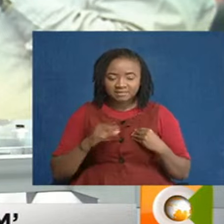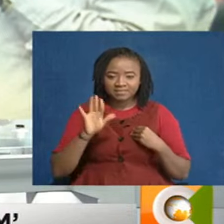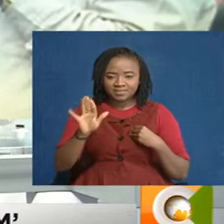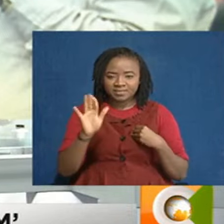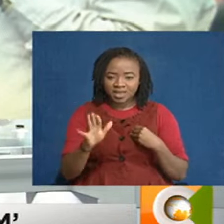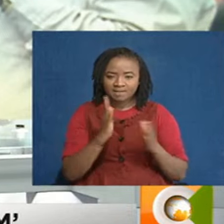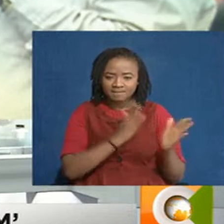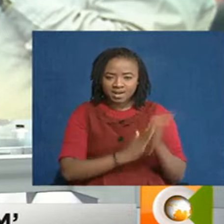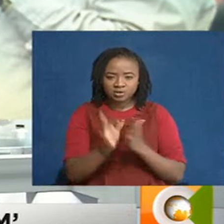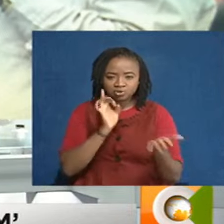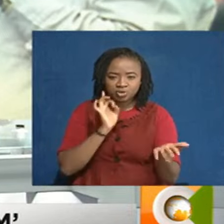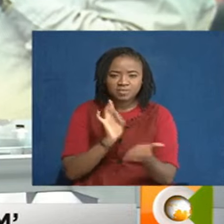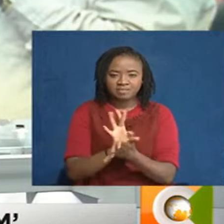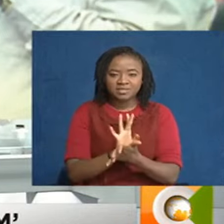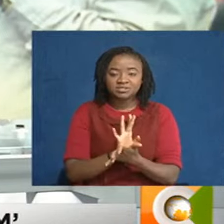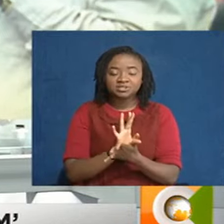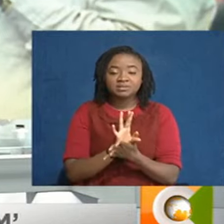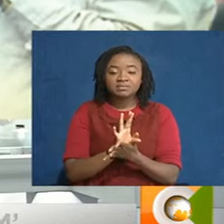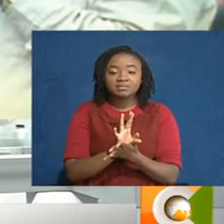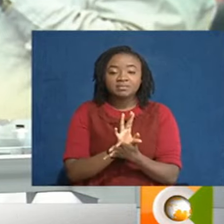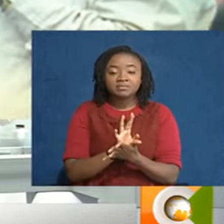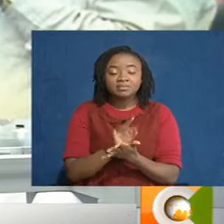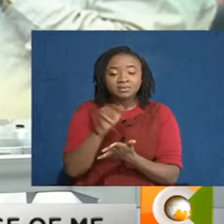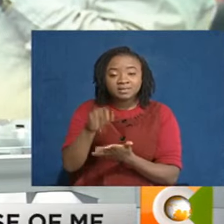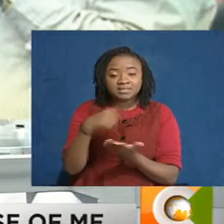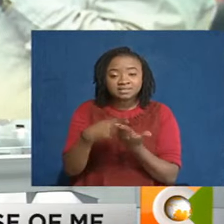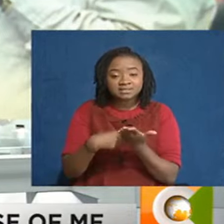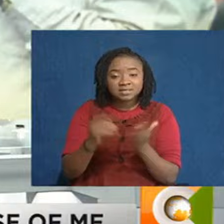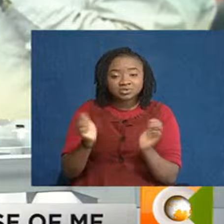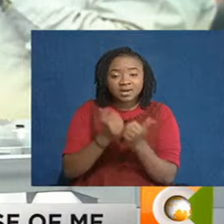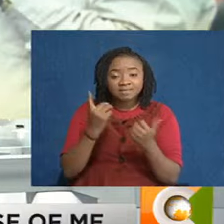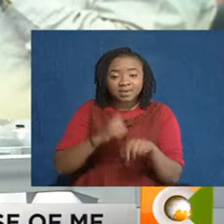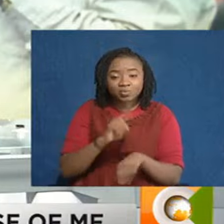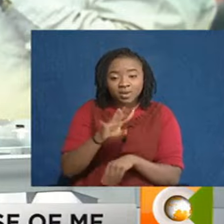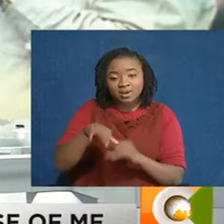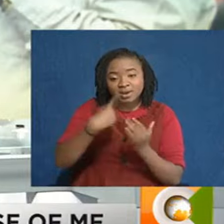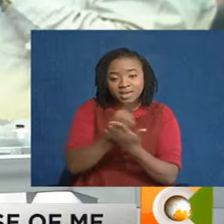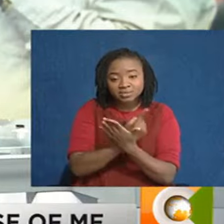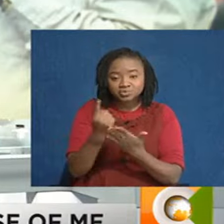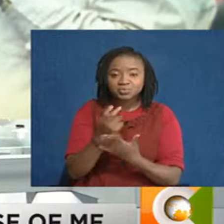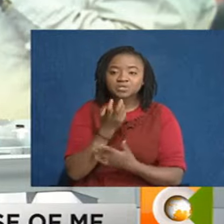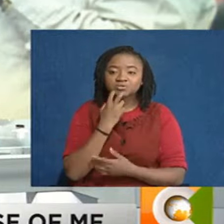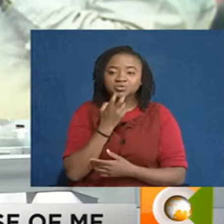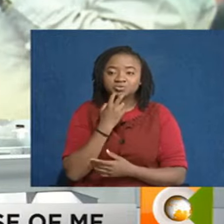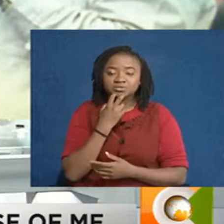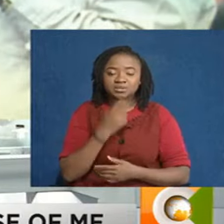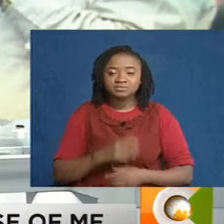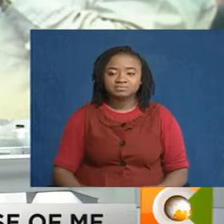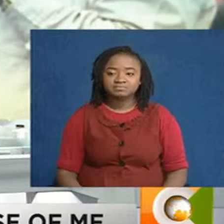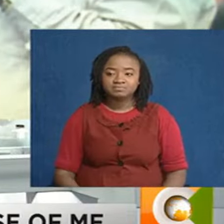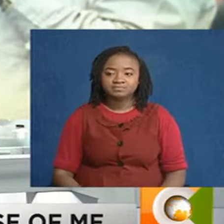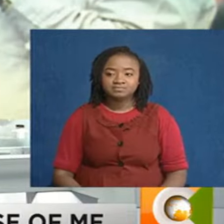on Tuesday next week. Kicking us off on Citizen Weekend tonight is Stephen Little.